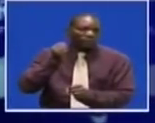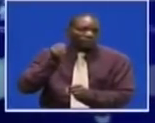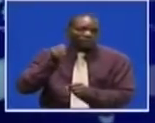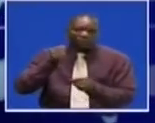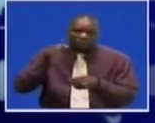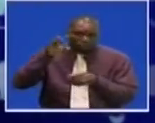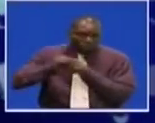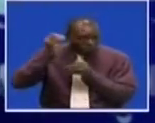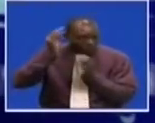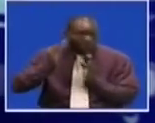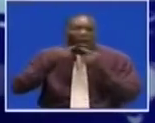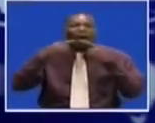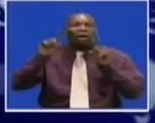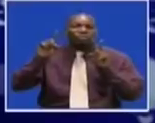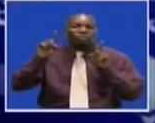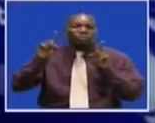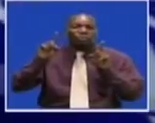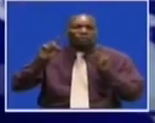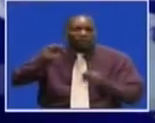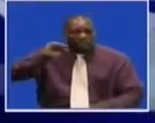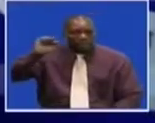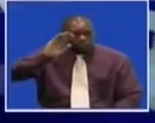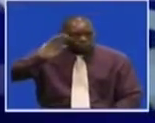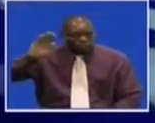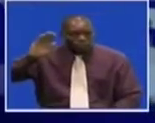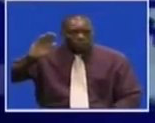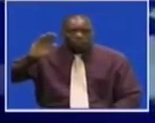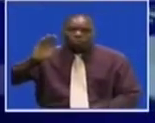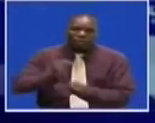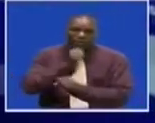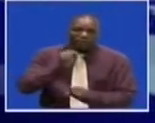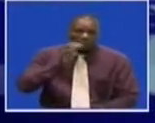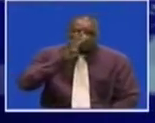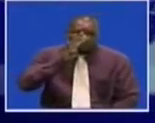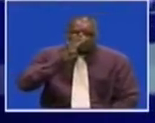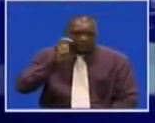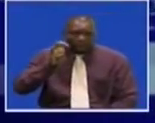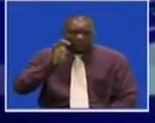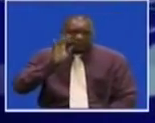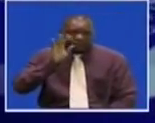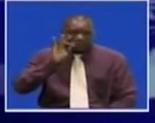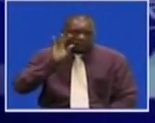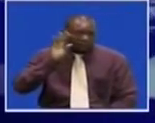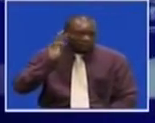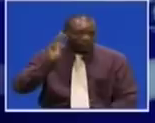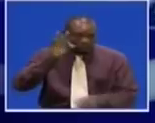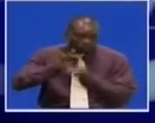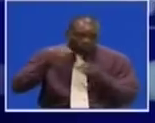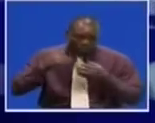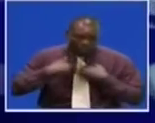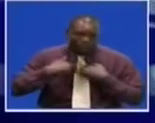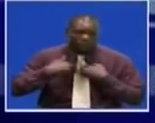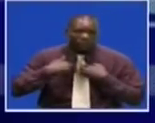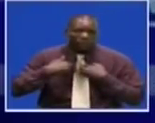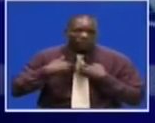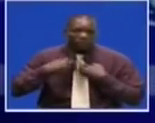PF candidate Jonathan Longe win at 23:26 hours after he polled 487 votes. UPND